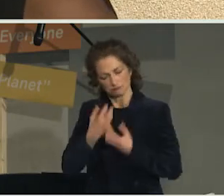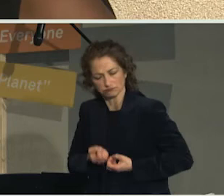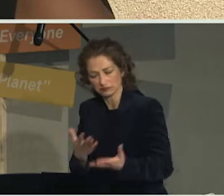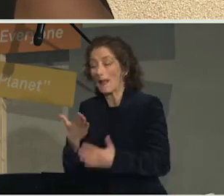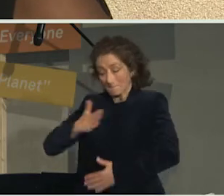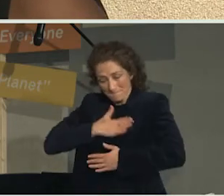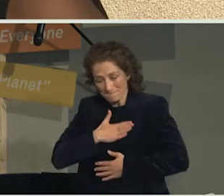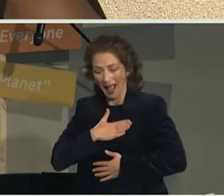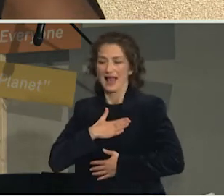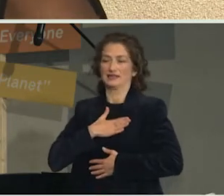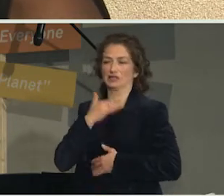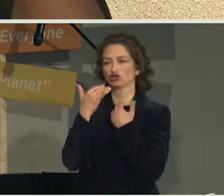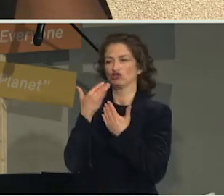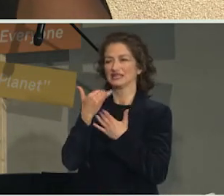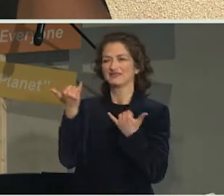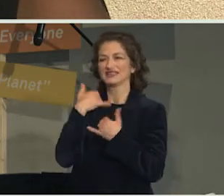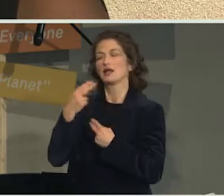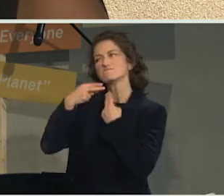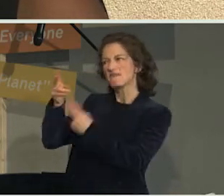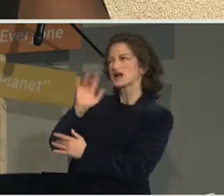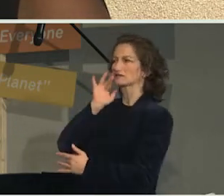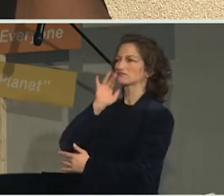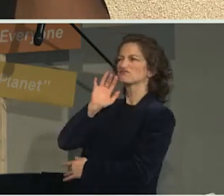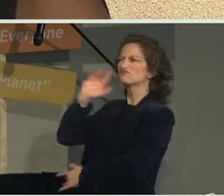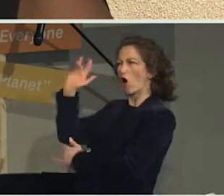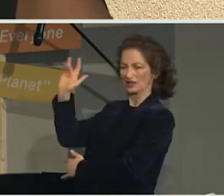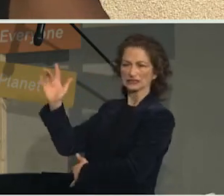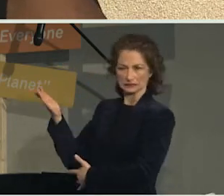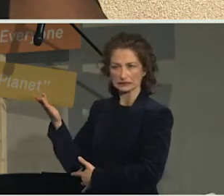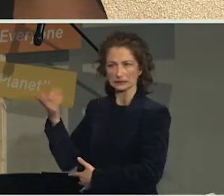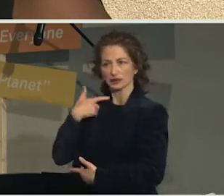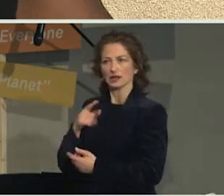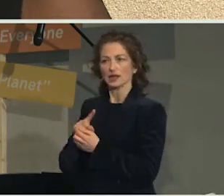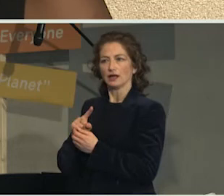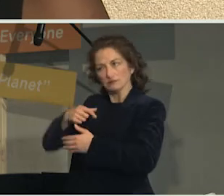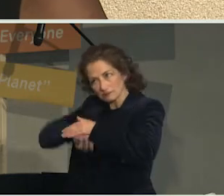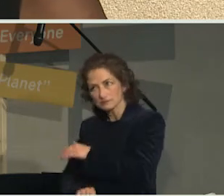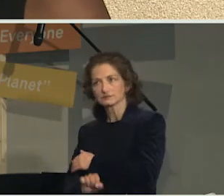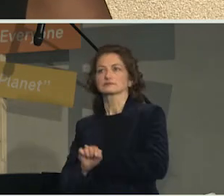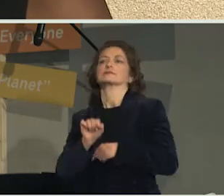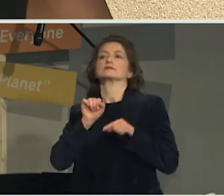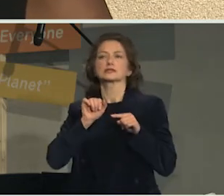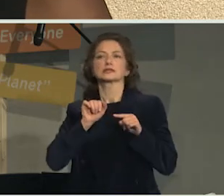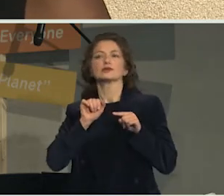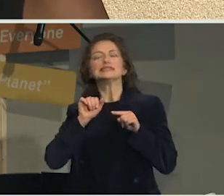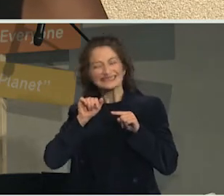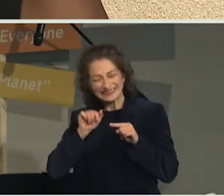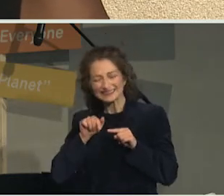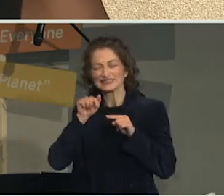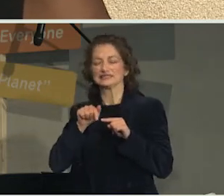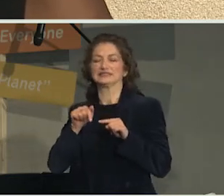me one of the core dimensions of intersectionality, the injunction against asymmetrical